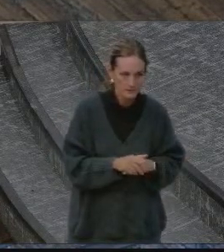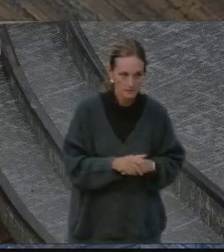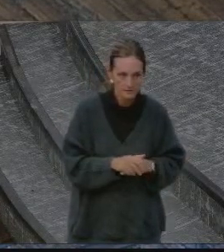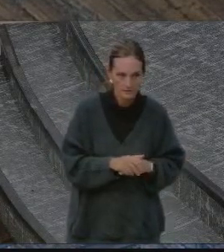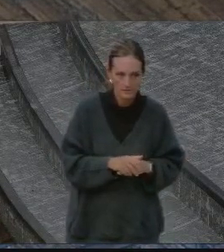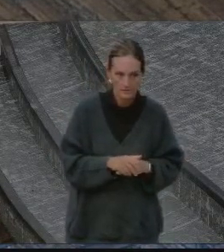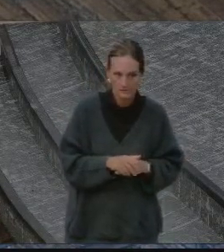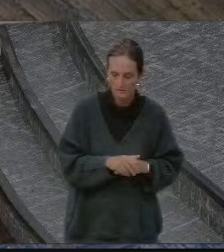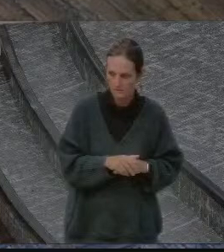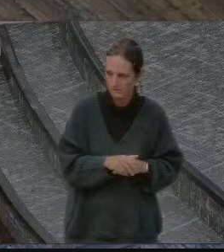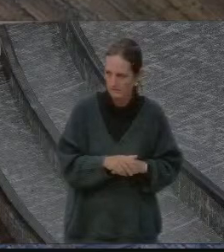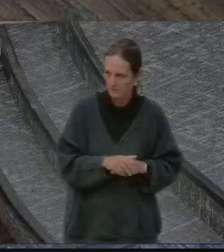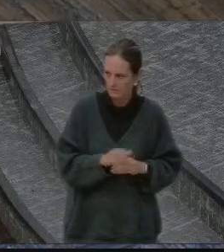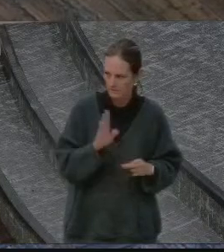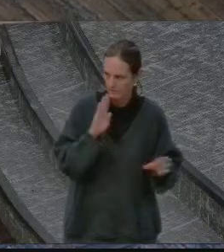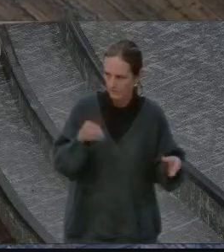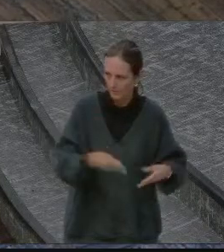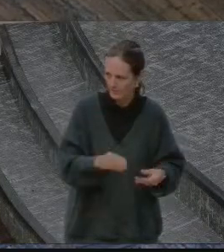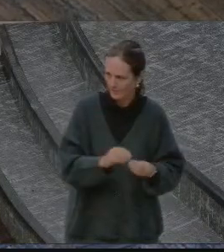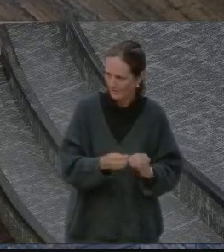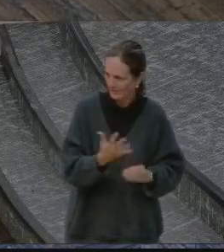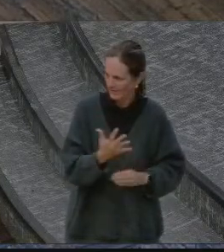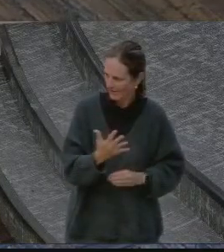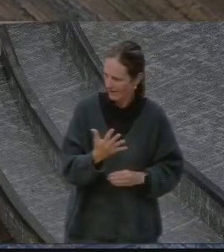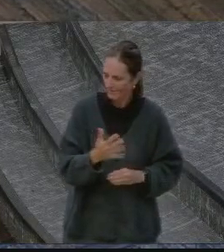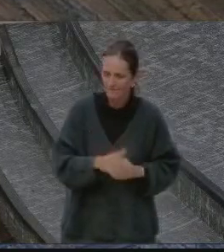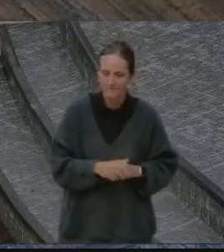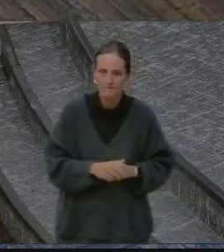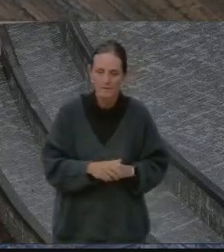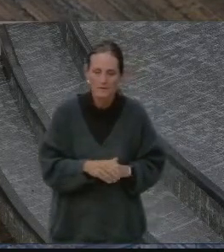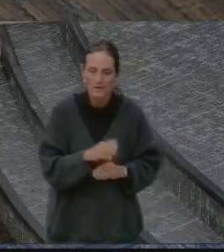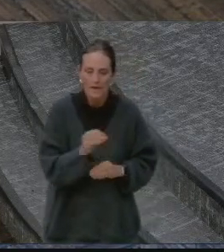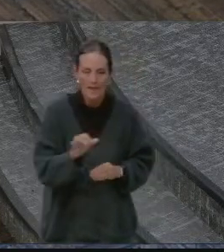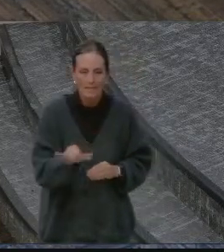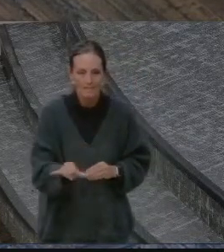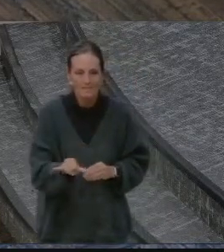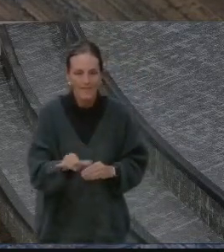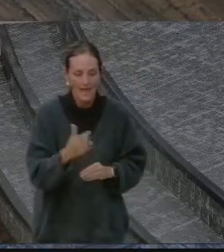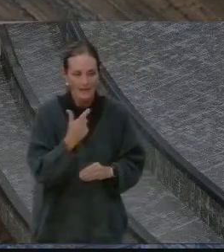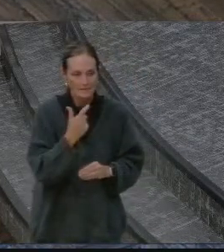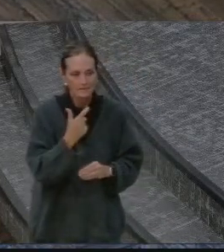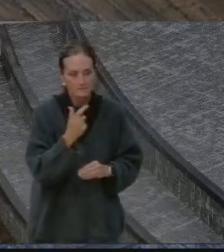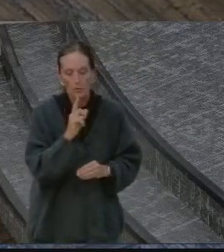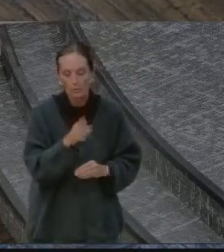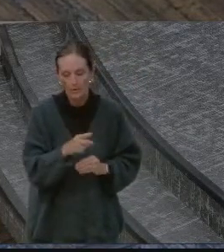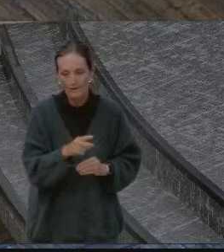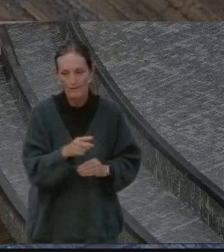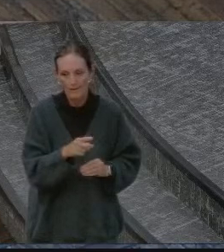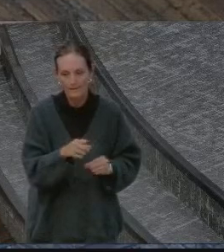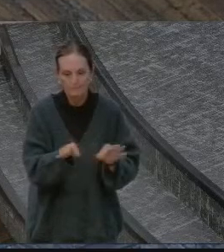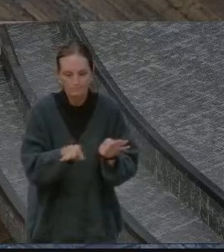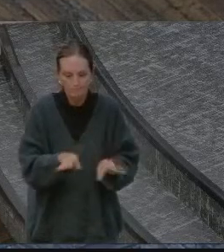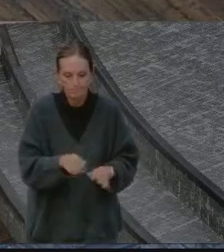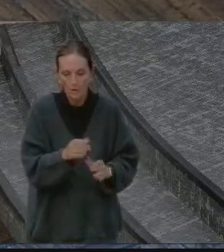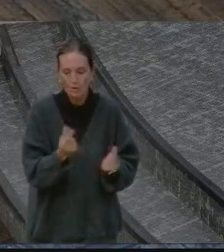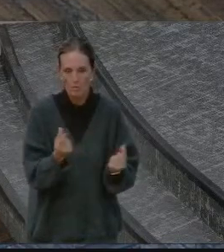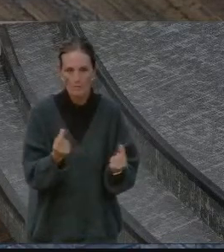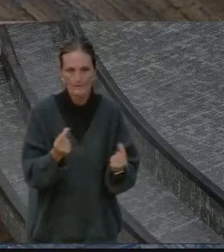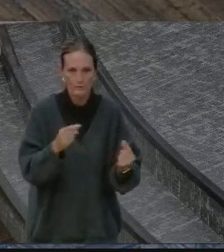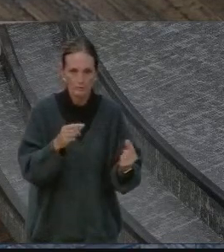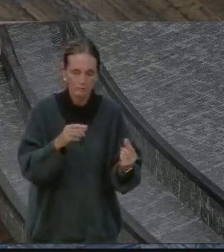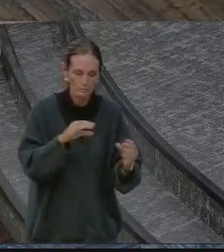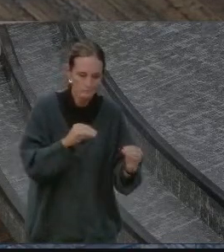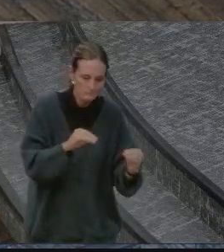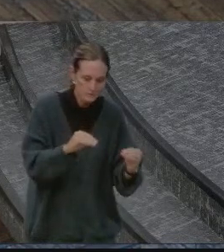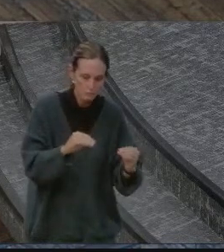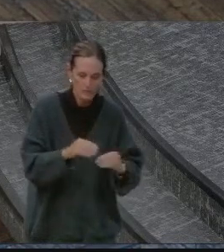at that harmony between what we do in terms of instruction or principals, supervisors, things of that